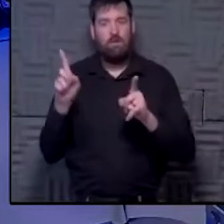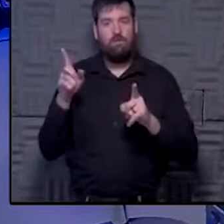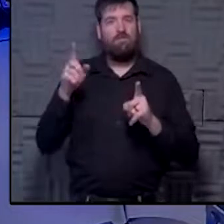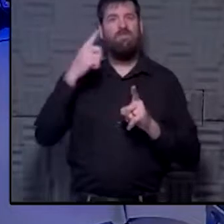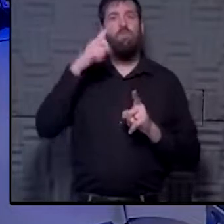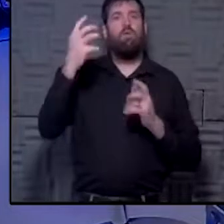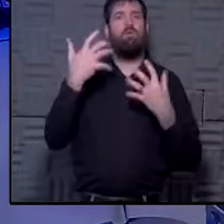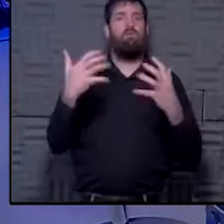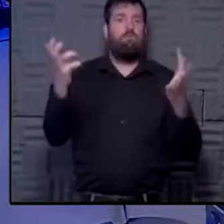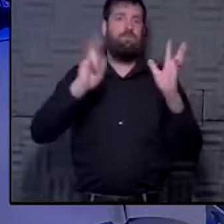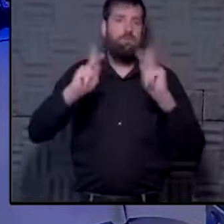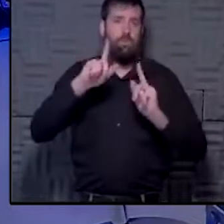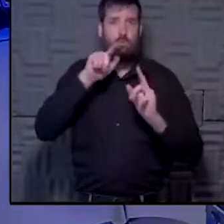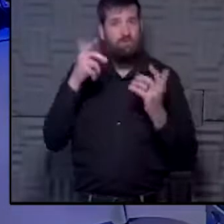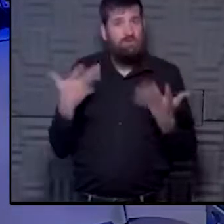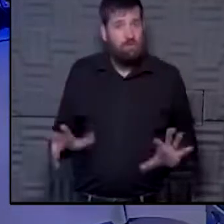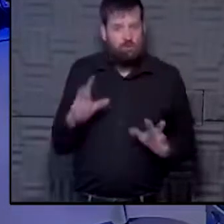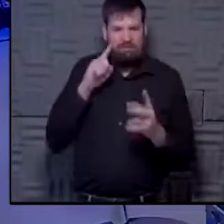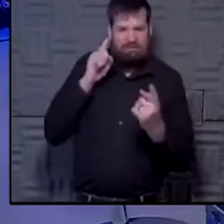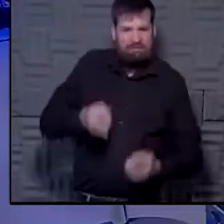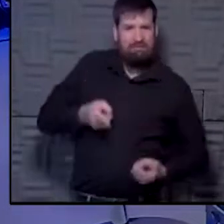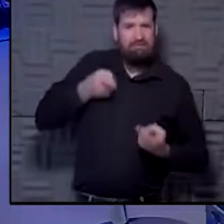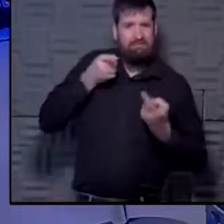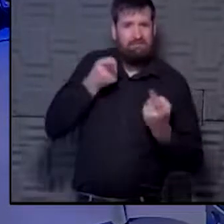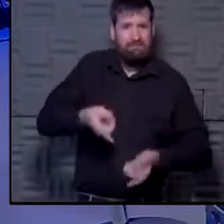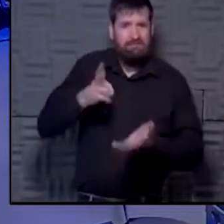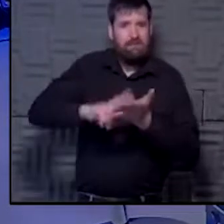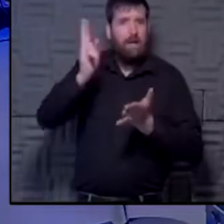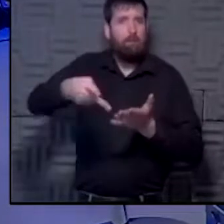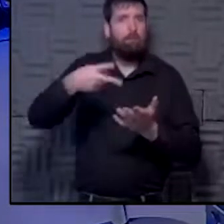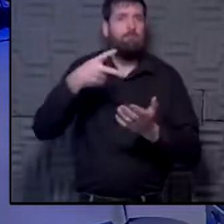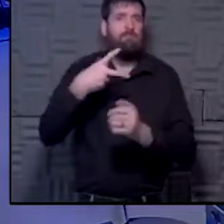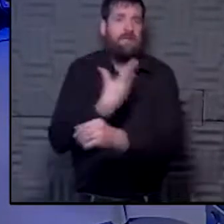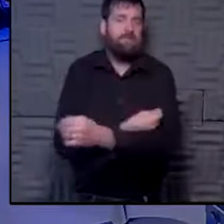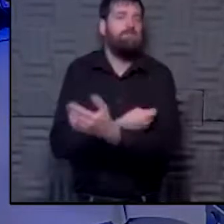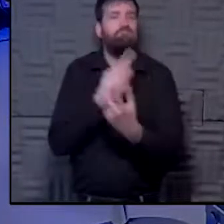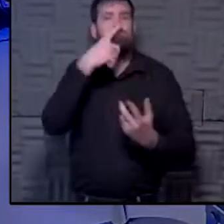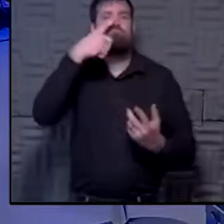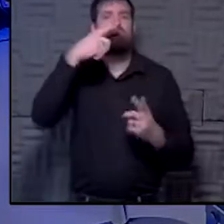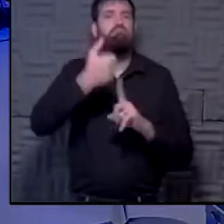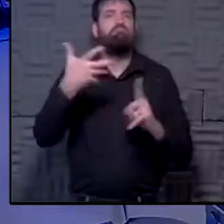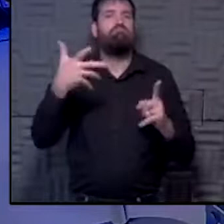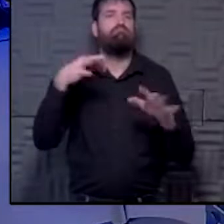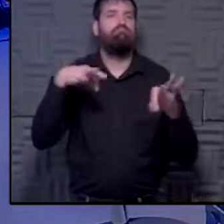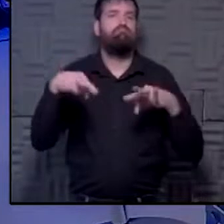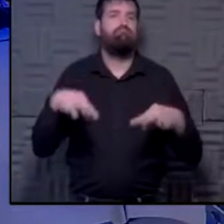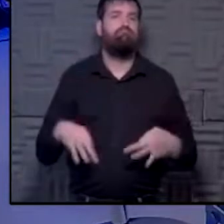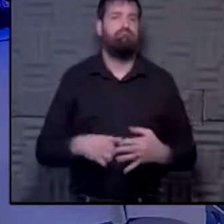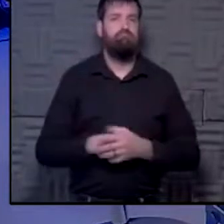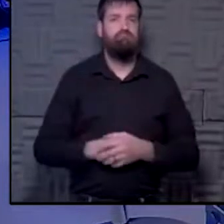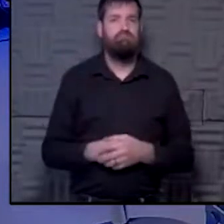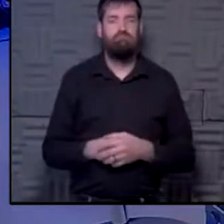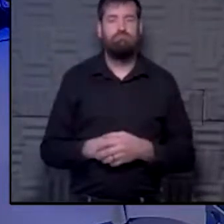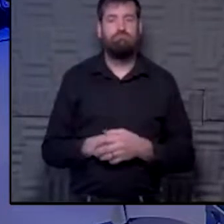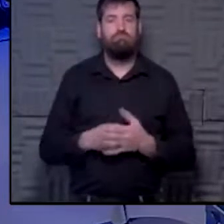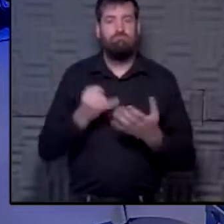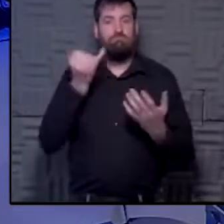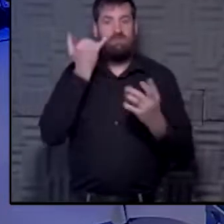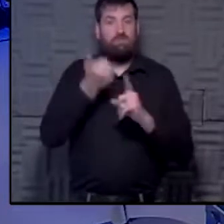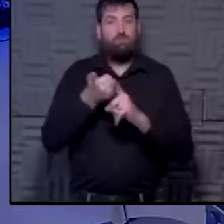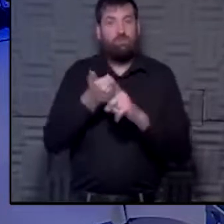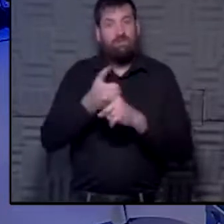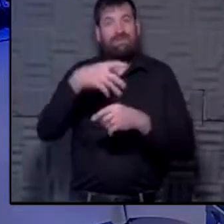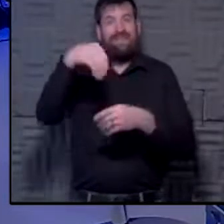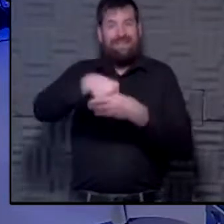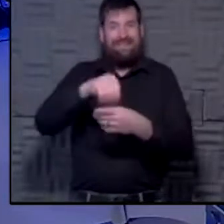getting themselves or a loved one signed up. Can you evaluate how hard it is to try and get registered to get a vaccine right now, even if you're in the tier